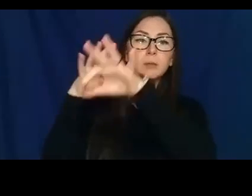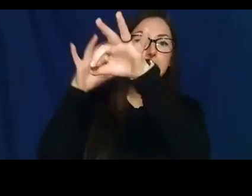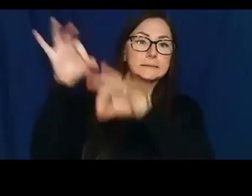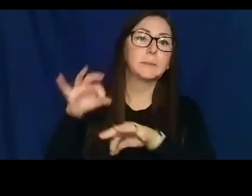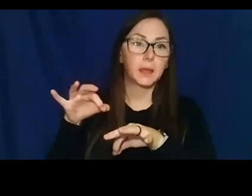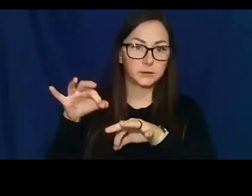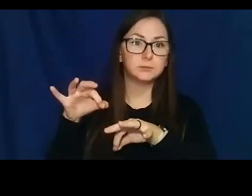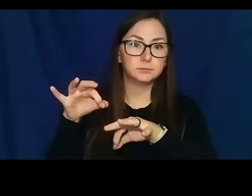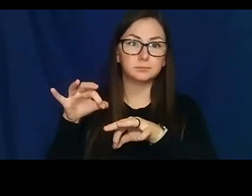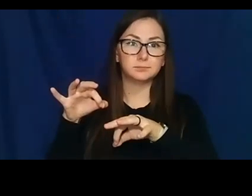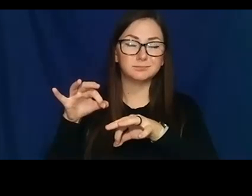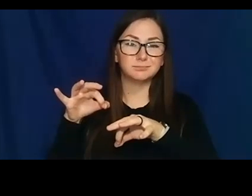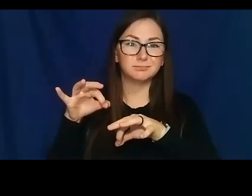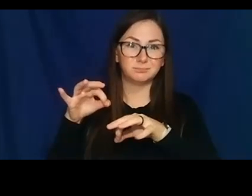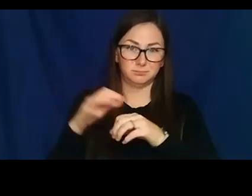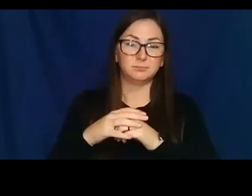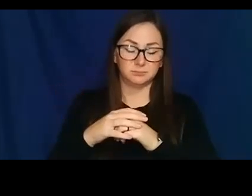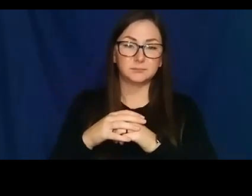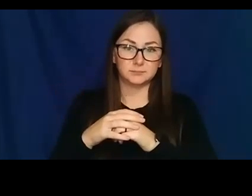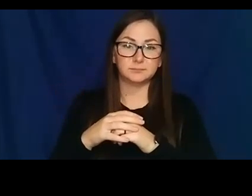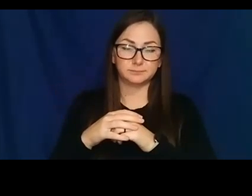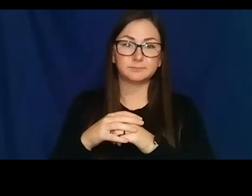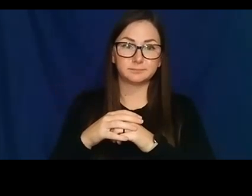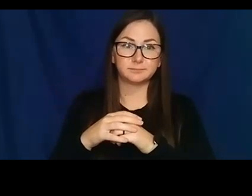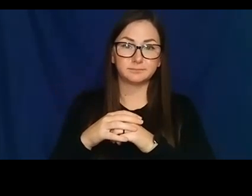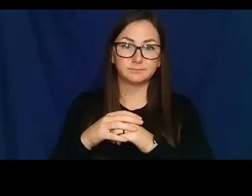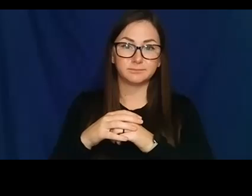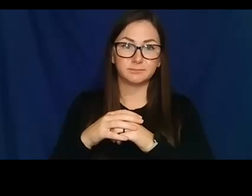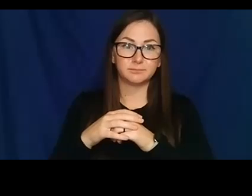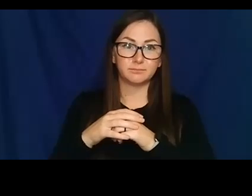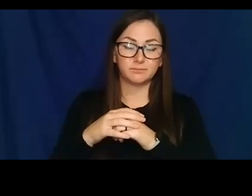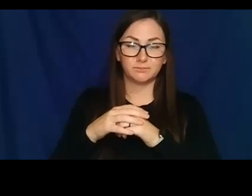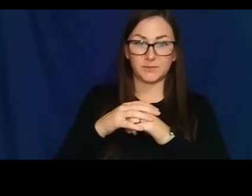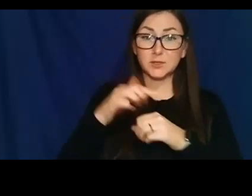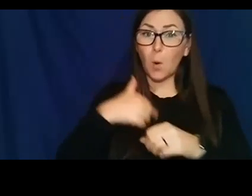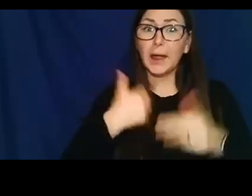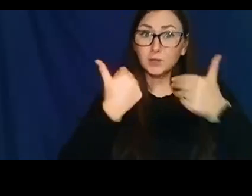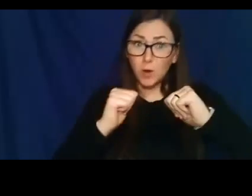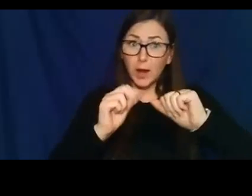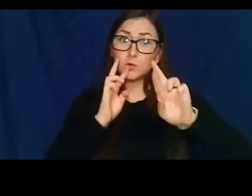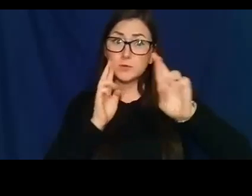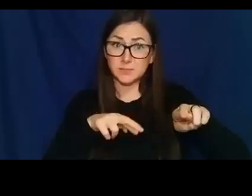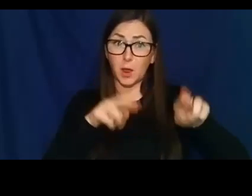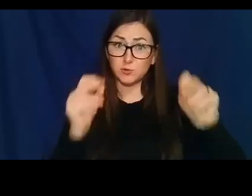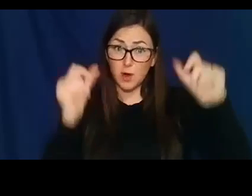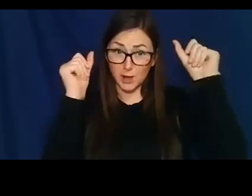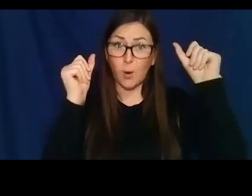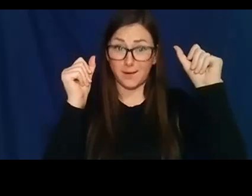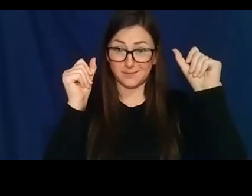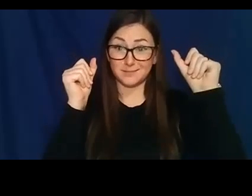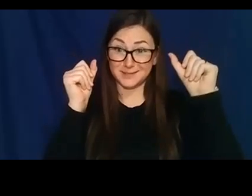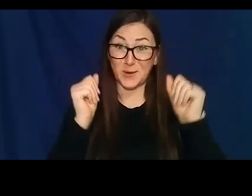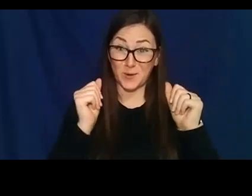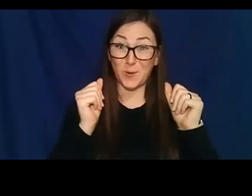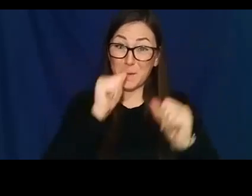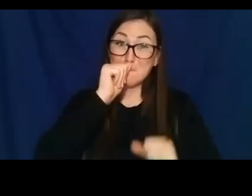But so if I don't get back to you right away, bear with me. You eventually I'll get there. I got